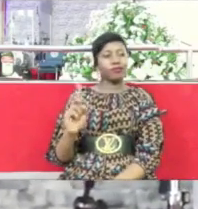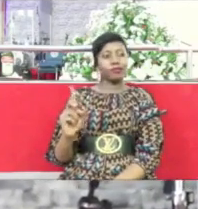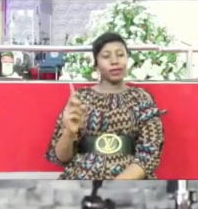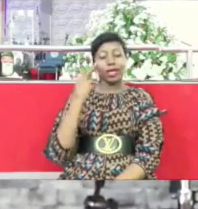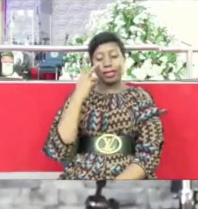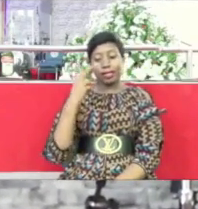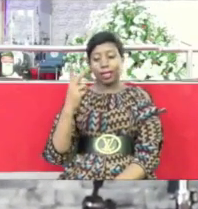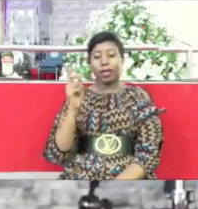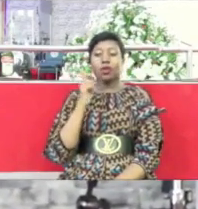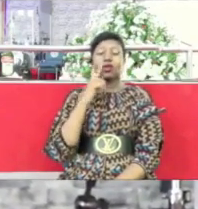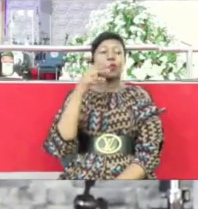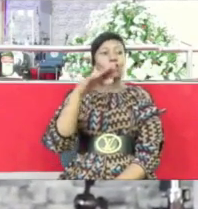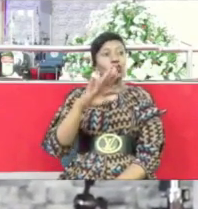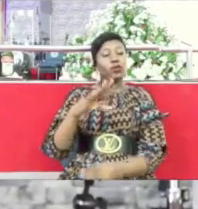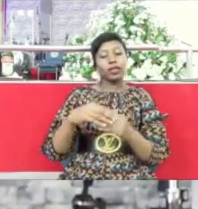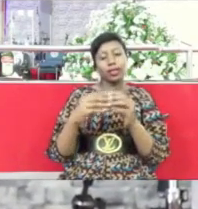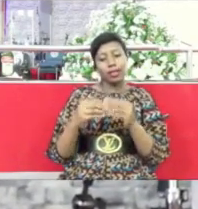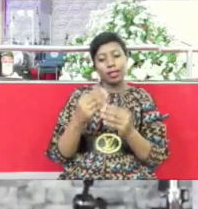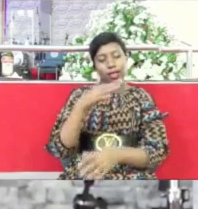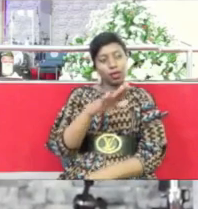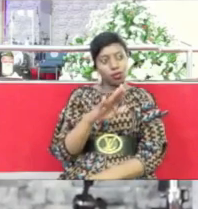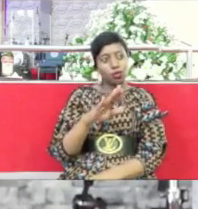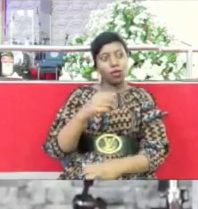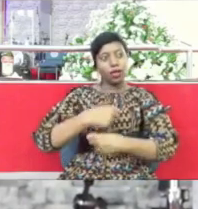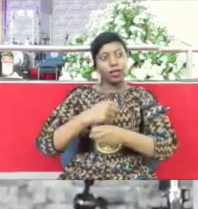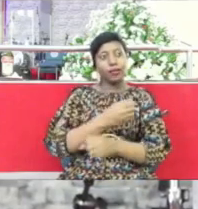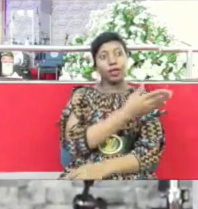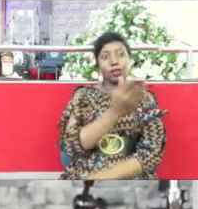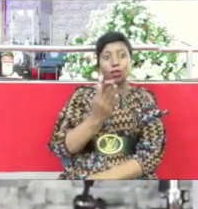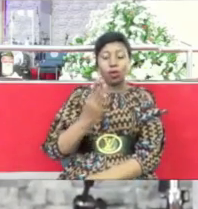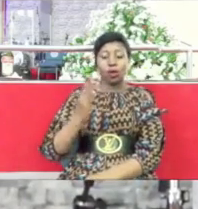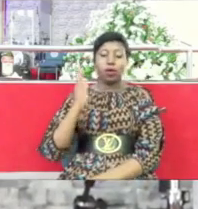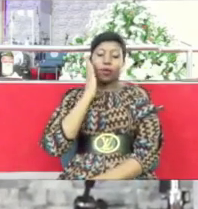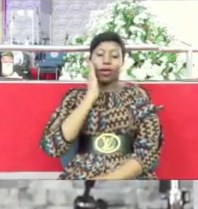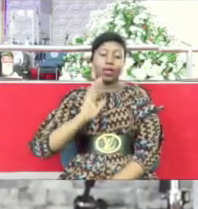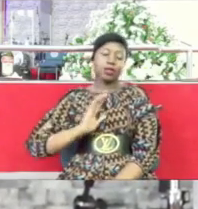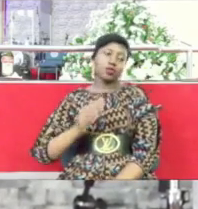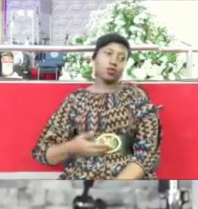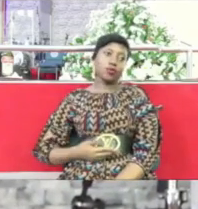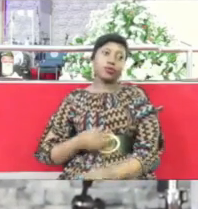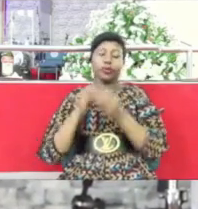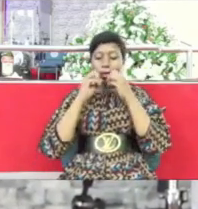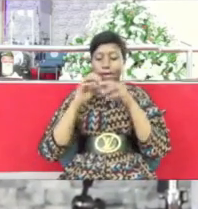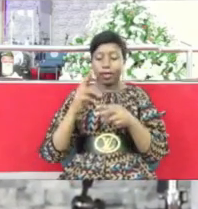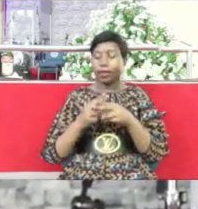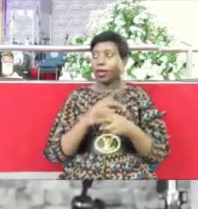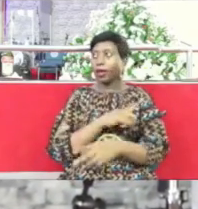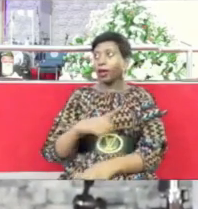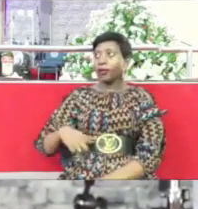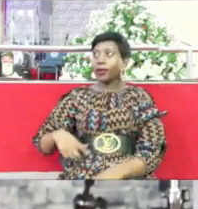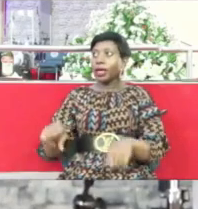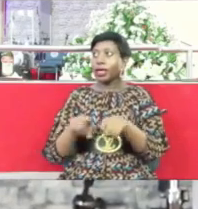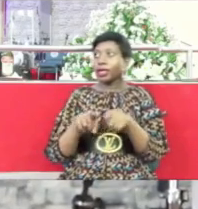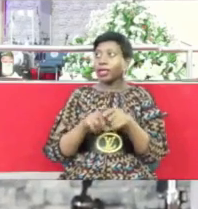kesho yangu. He has created us. Ametuumba. He has formed us. Ametutengeneza. In our mother's womb. Katika tumbo ya mama yetu. Blessed be the name of the Lord. In the same